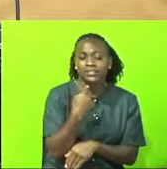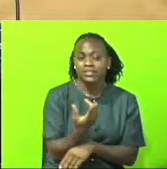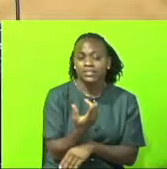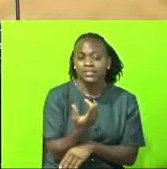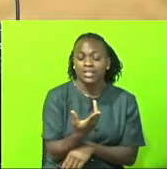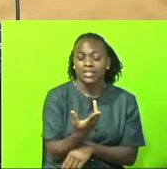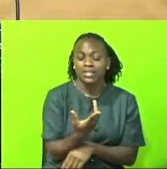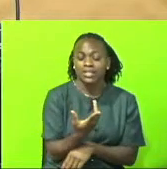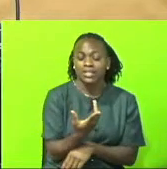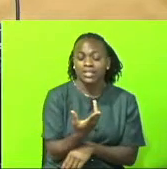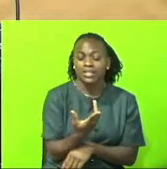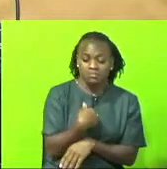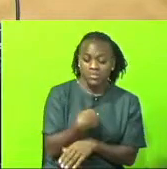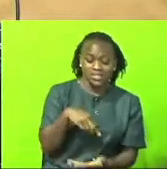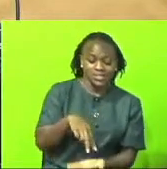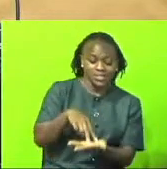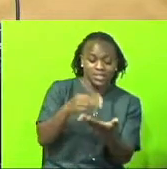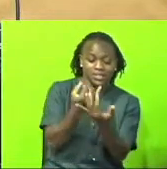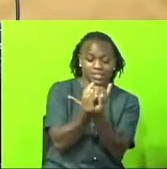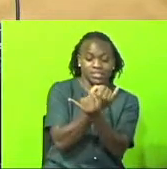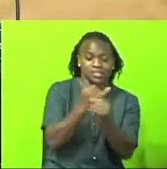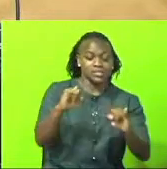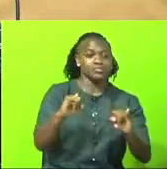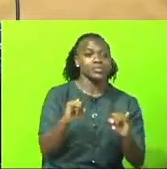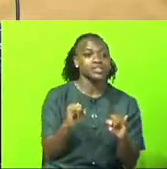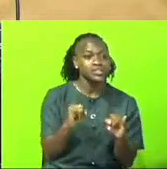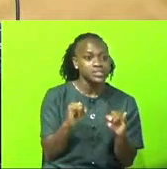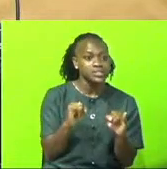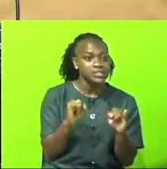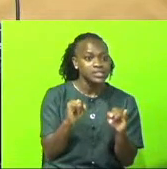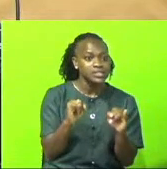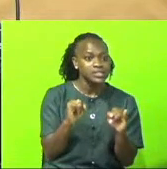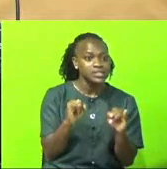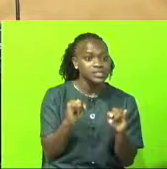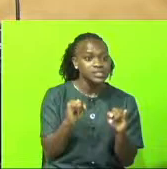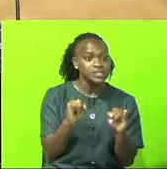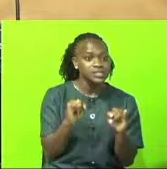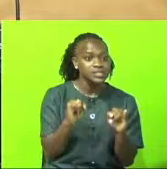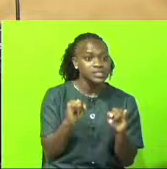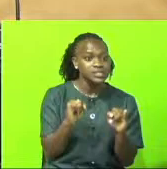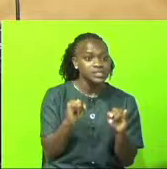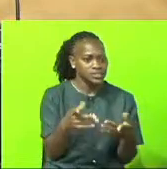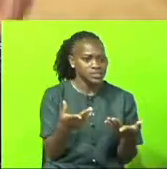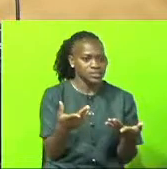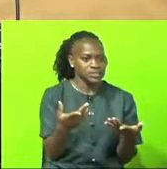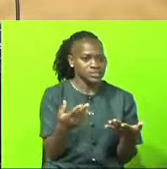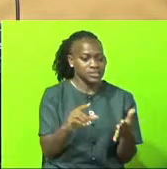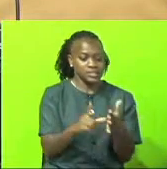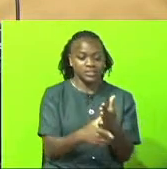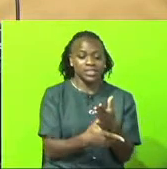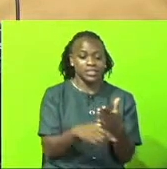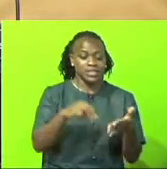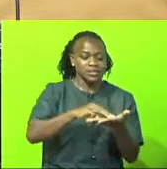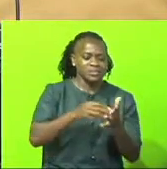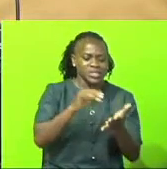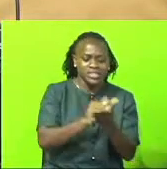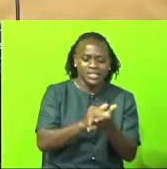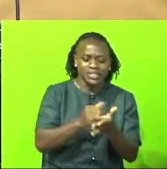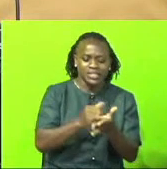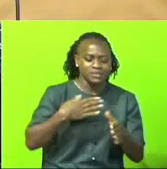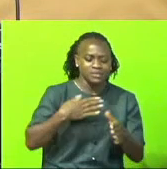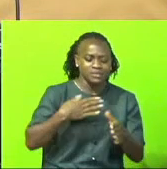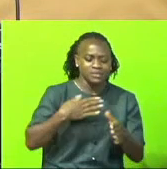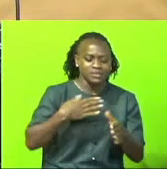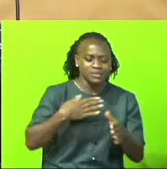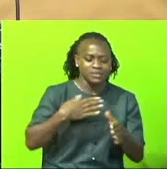am going to contest in a future election as an independent candidate, automatically I have lost a